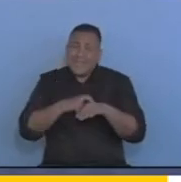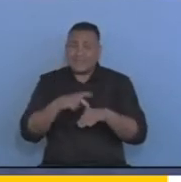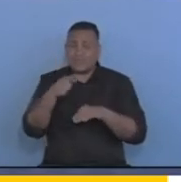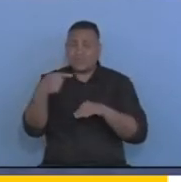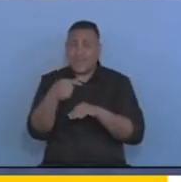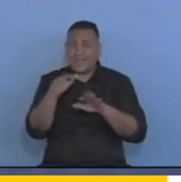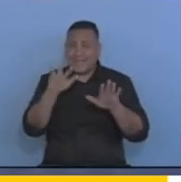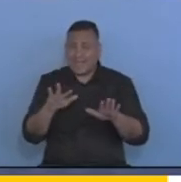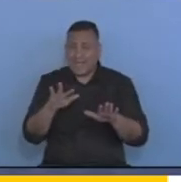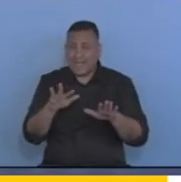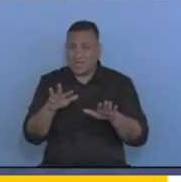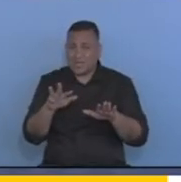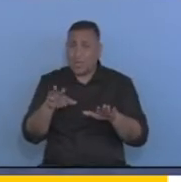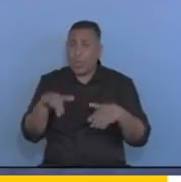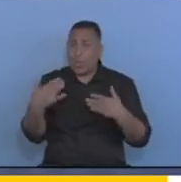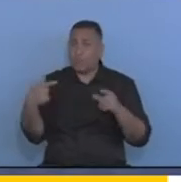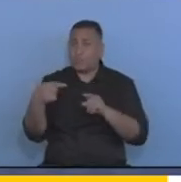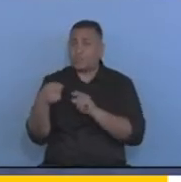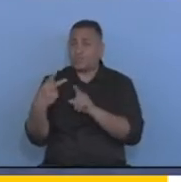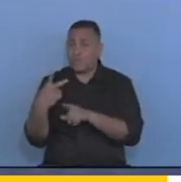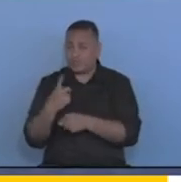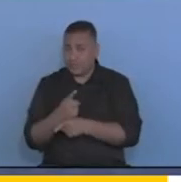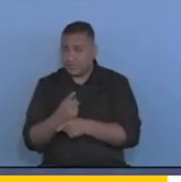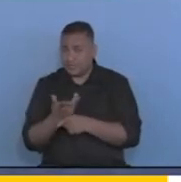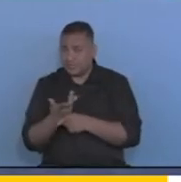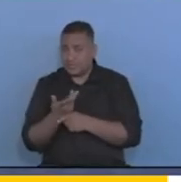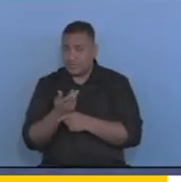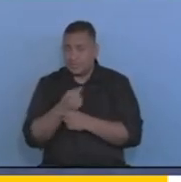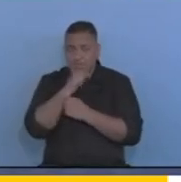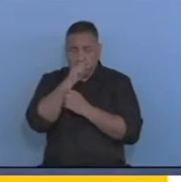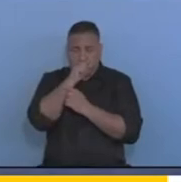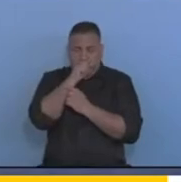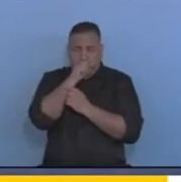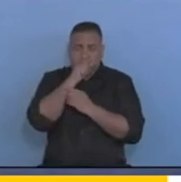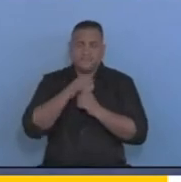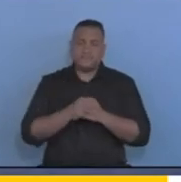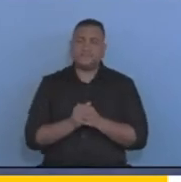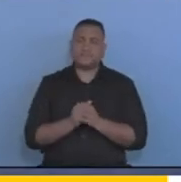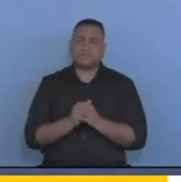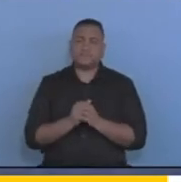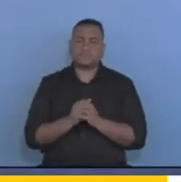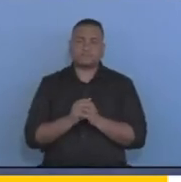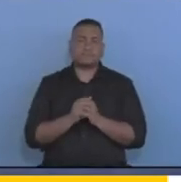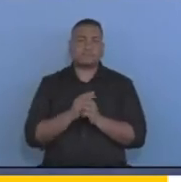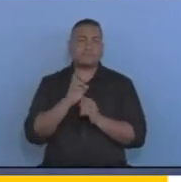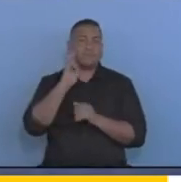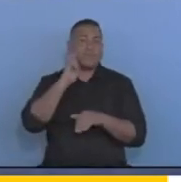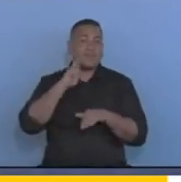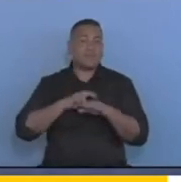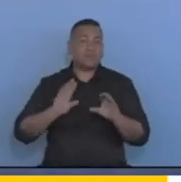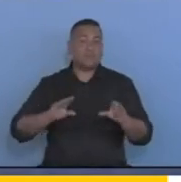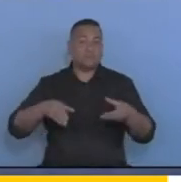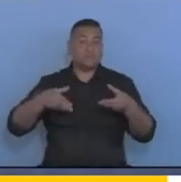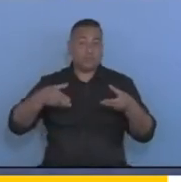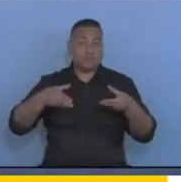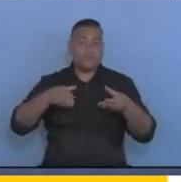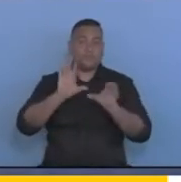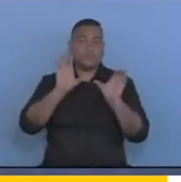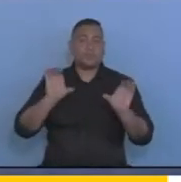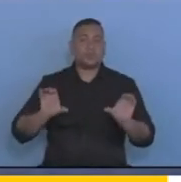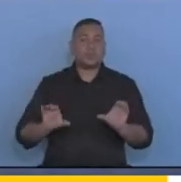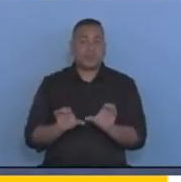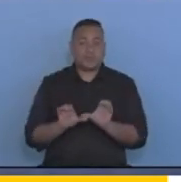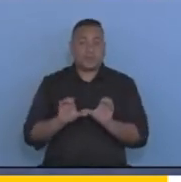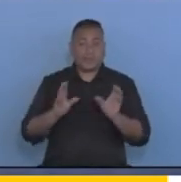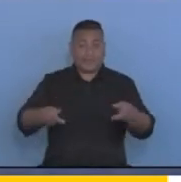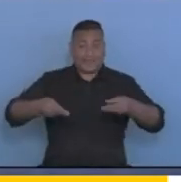certified proof of residence. Bring you through your documentation or give an application form and take you through this process. So I did the grade 9 is the